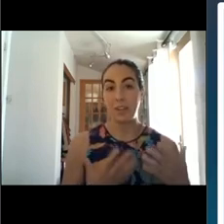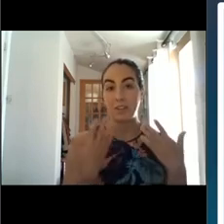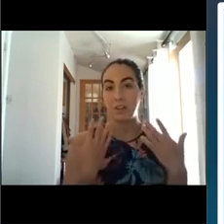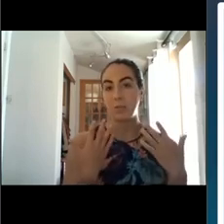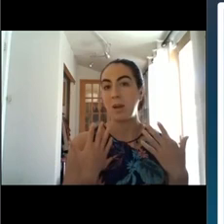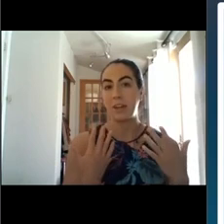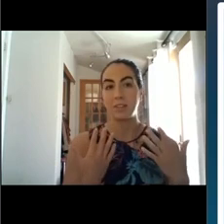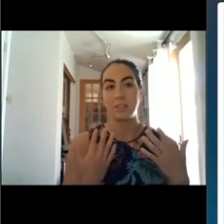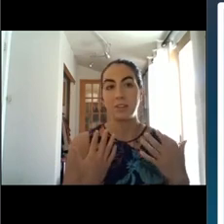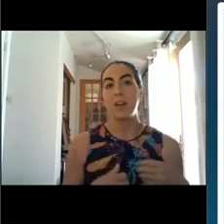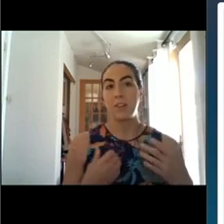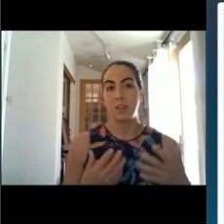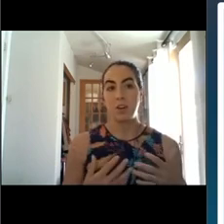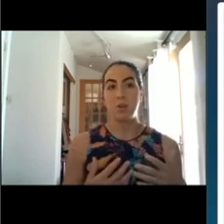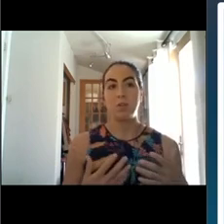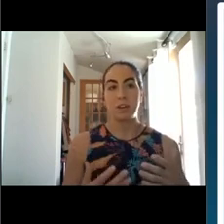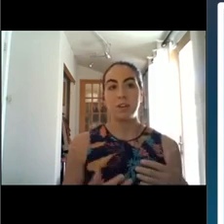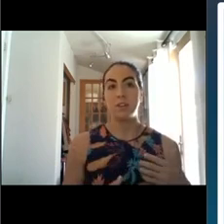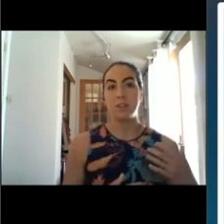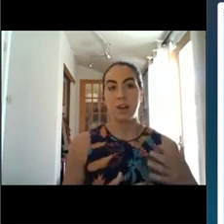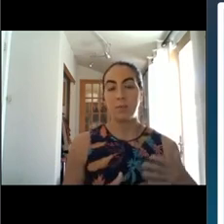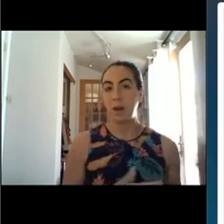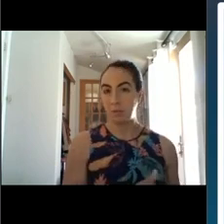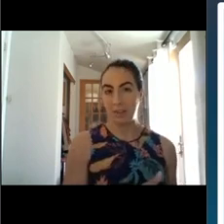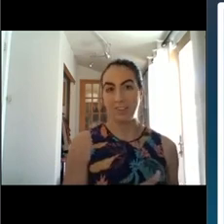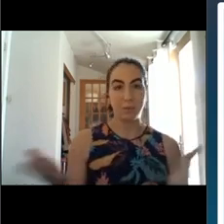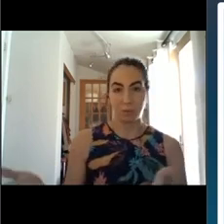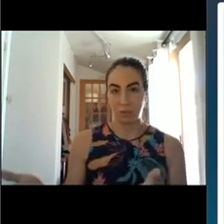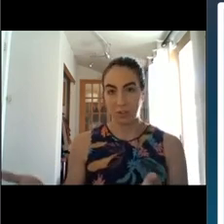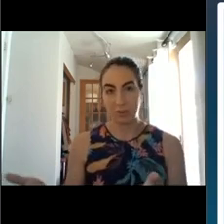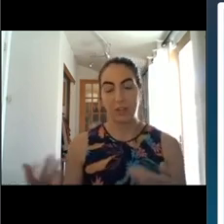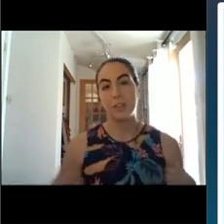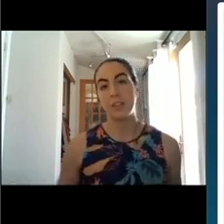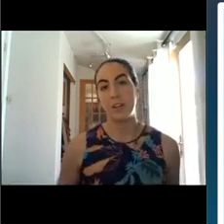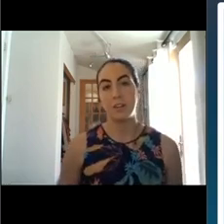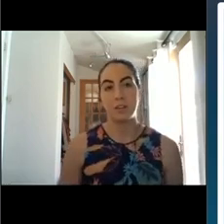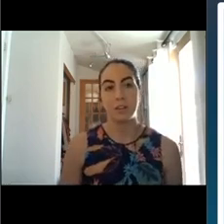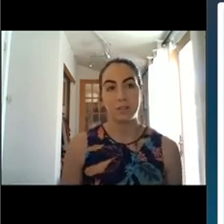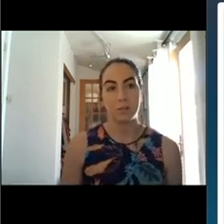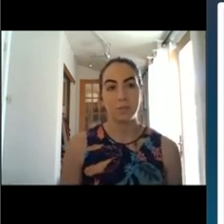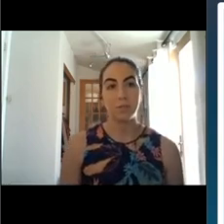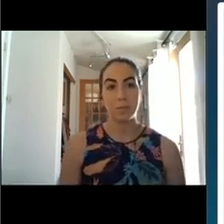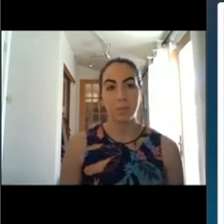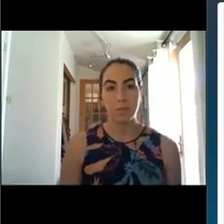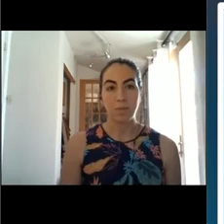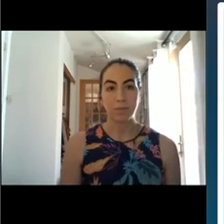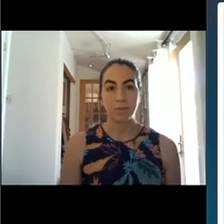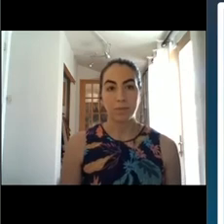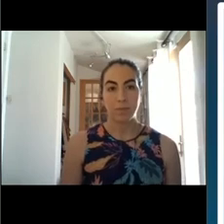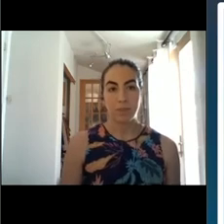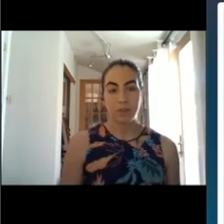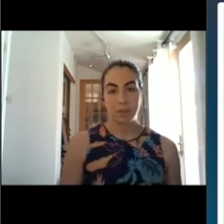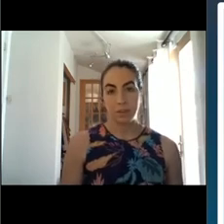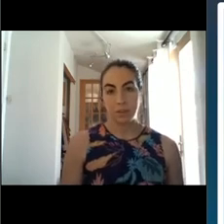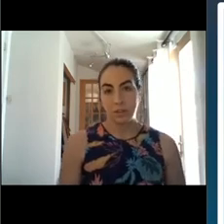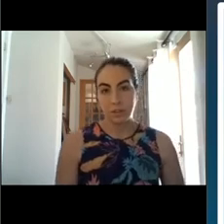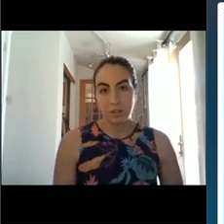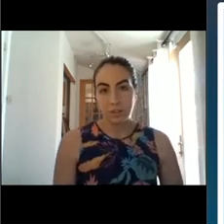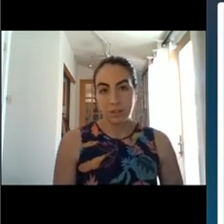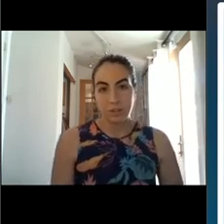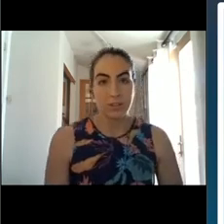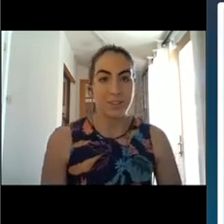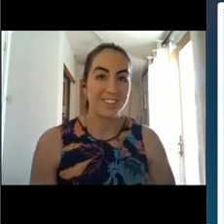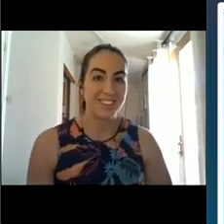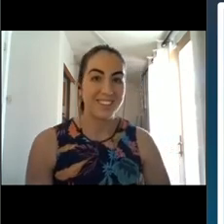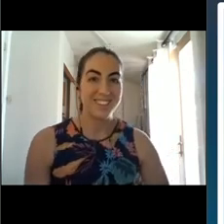myself, in case I touched my face and then know that, um, I would sanitize before touching my client again. Yeah. This is where our Franklin imaging starts paying